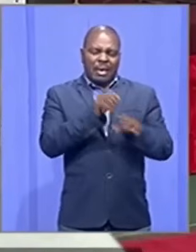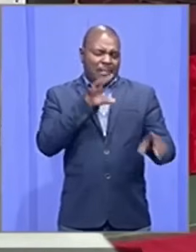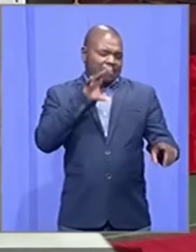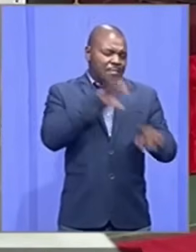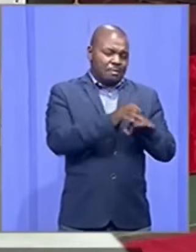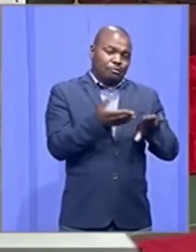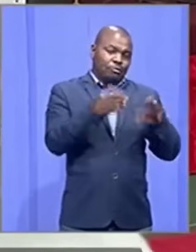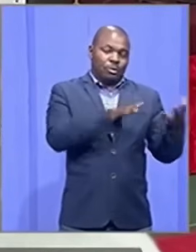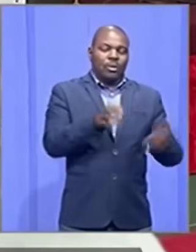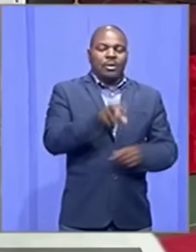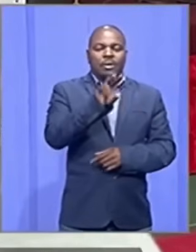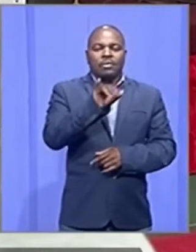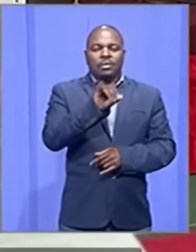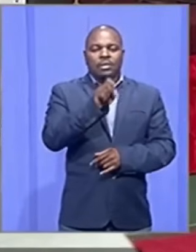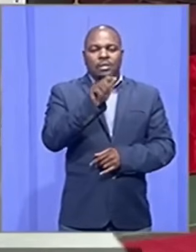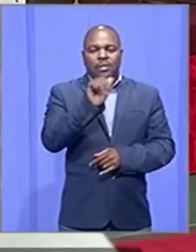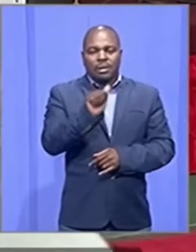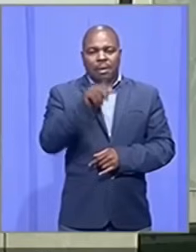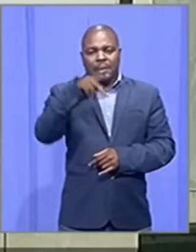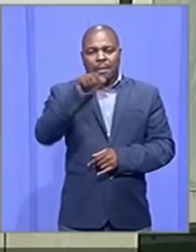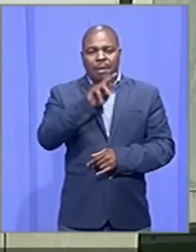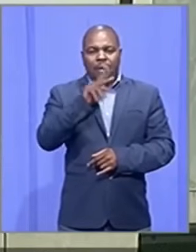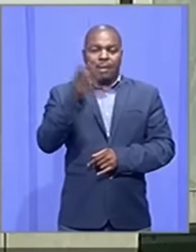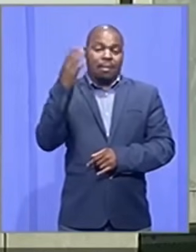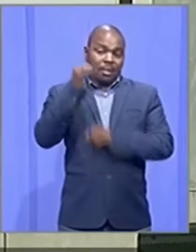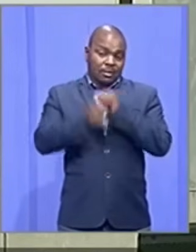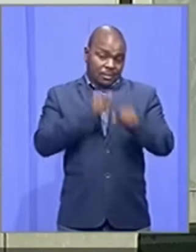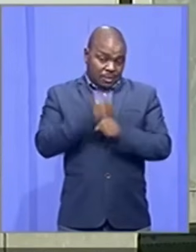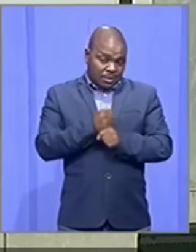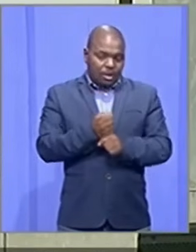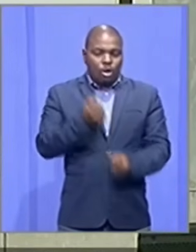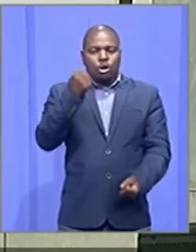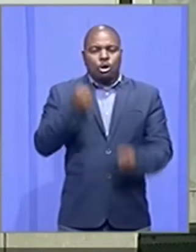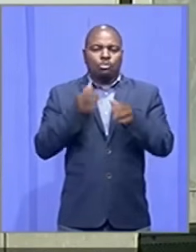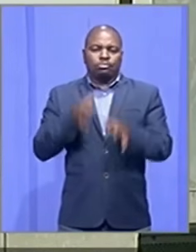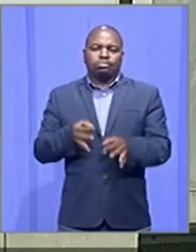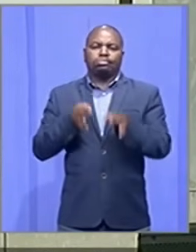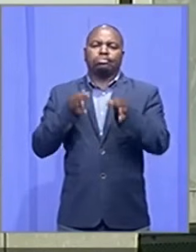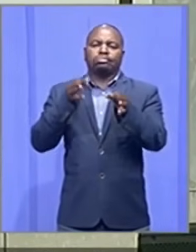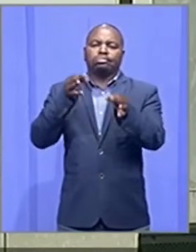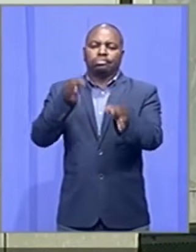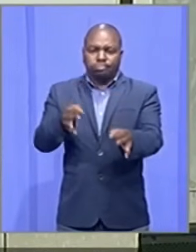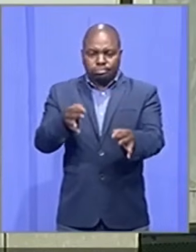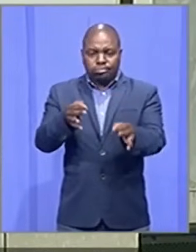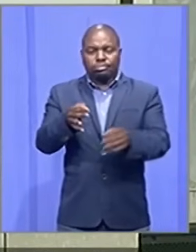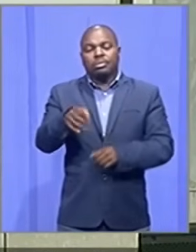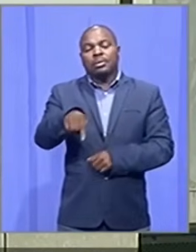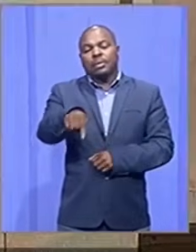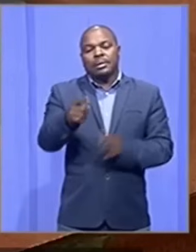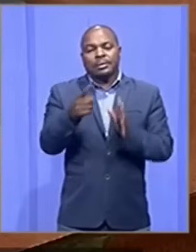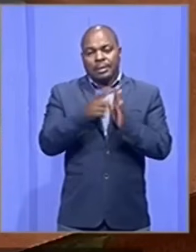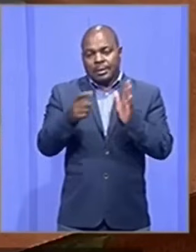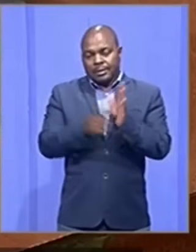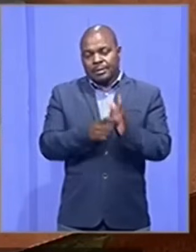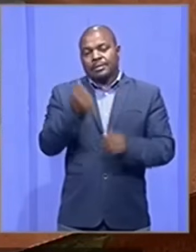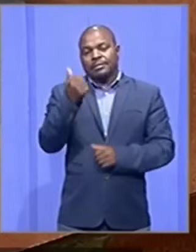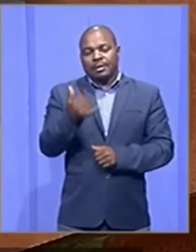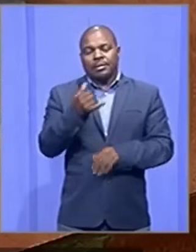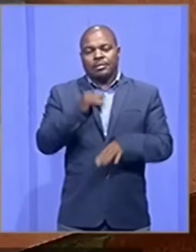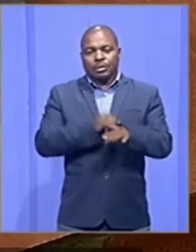Vista Park ka ngwana a tsele e fetileng e buseditswe morago go fihla Sedimonthole a tlhola malatsi a le 5 kwa kgotlatshekelo